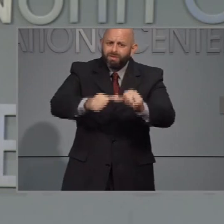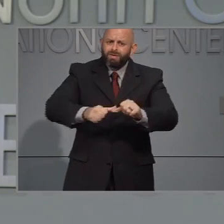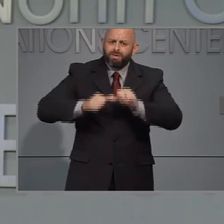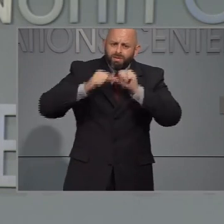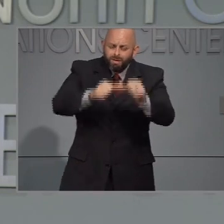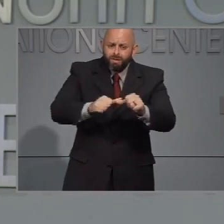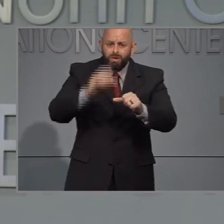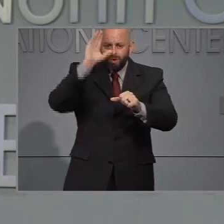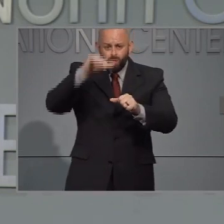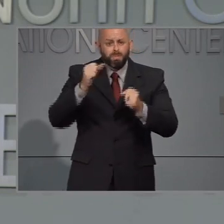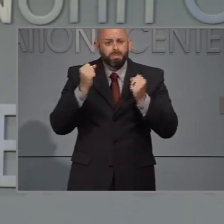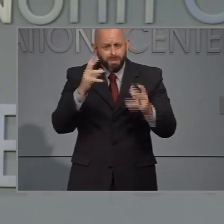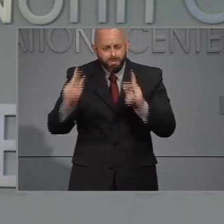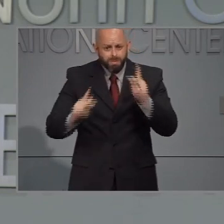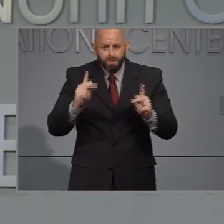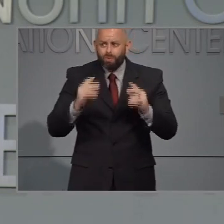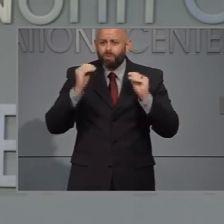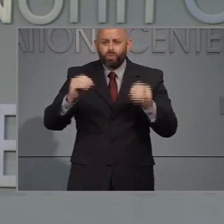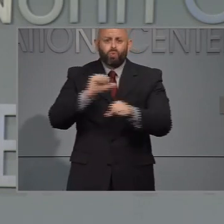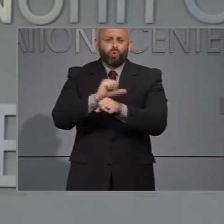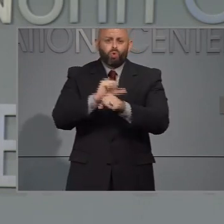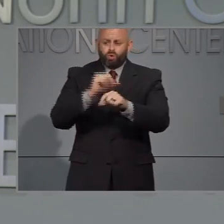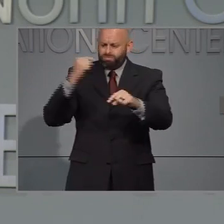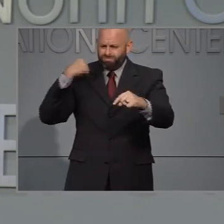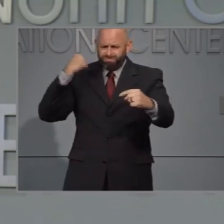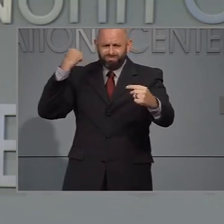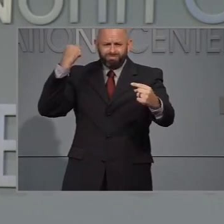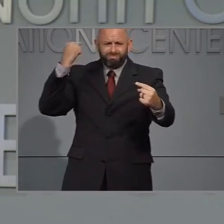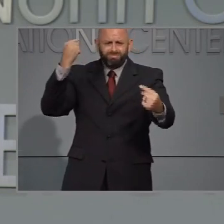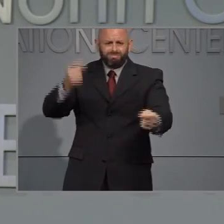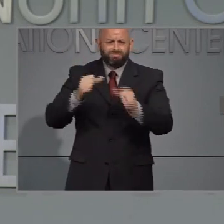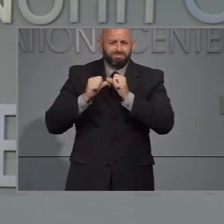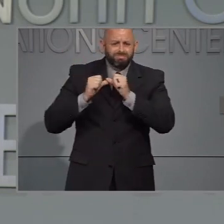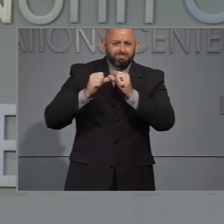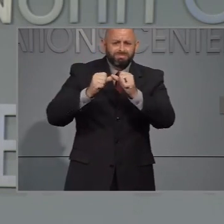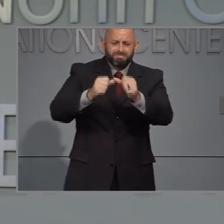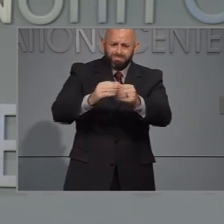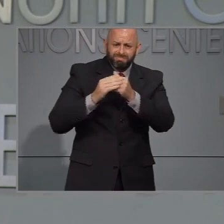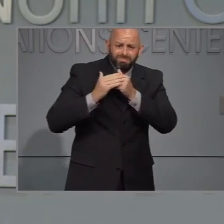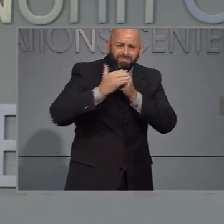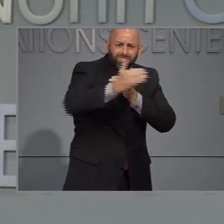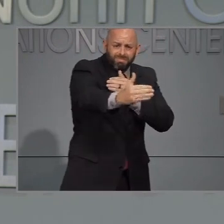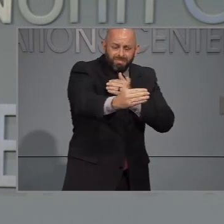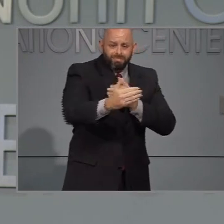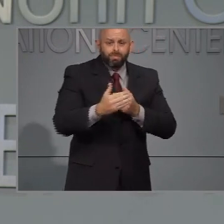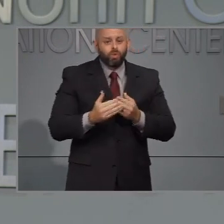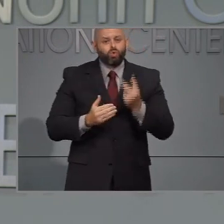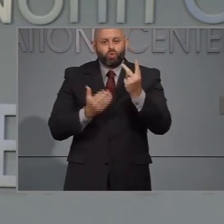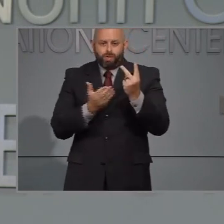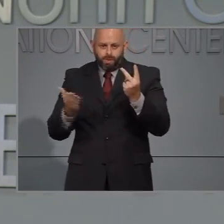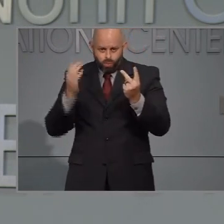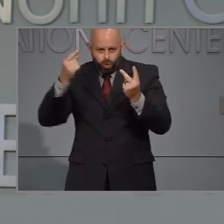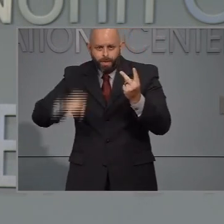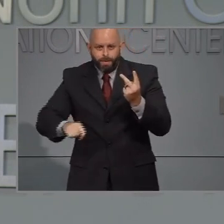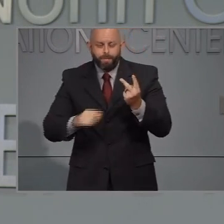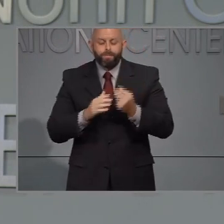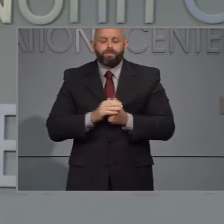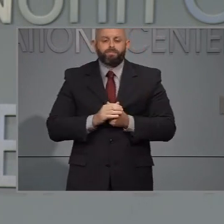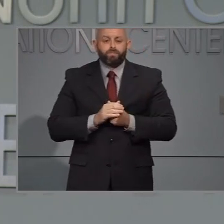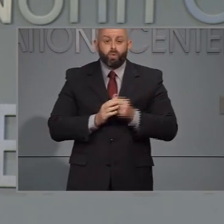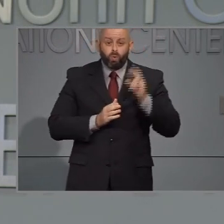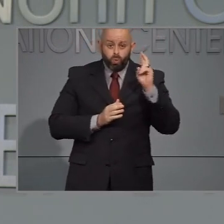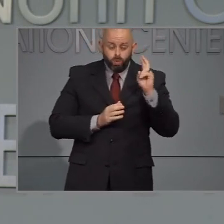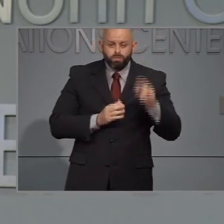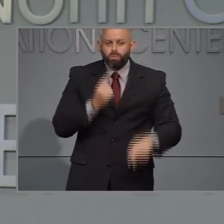of time, I hope two things will happen. Number one, that Congress will agree on additional supplemental